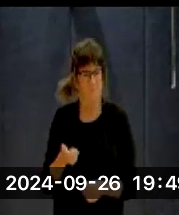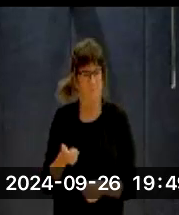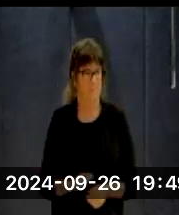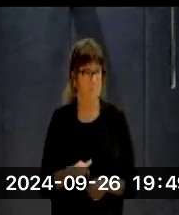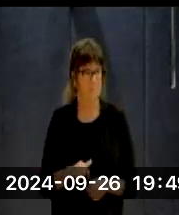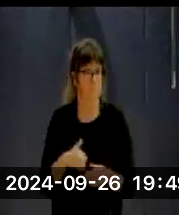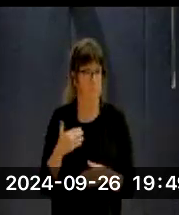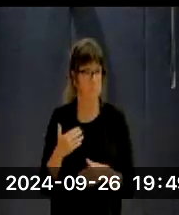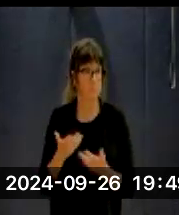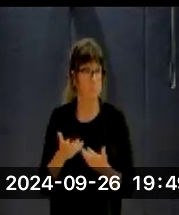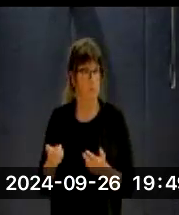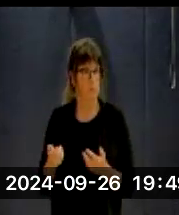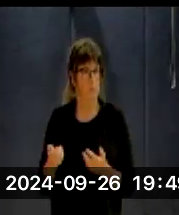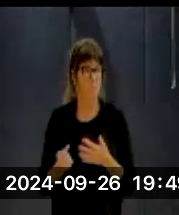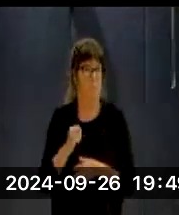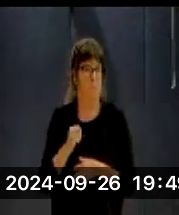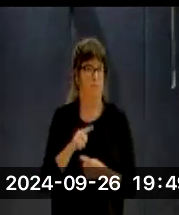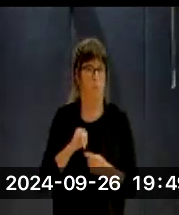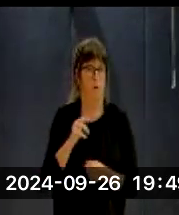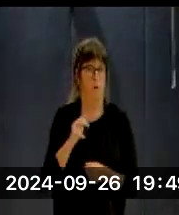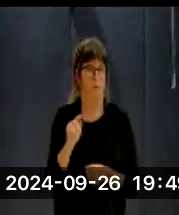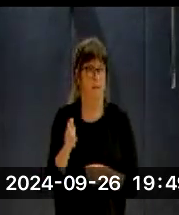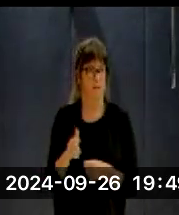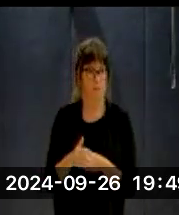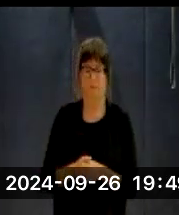Okay. Juan, we'll come back to you.